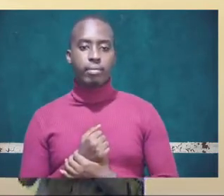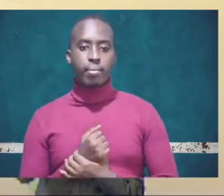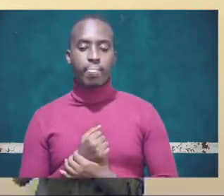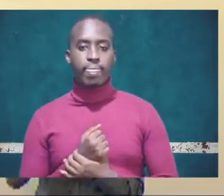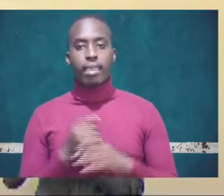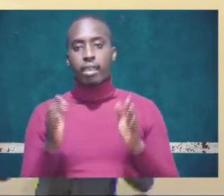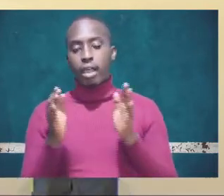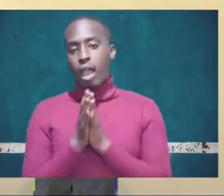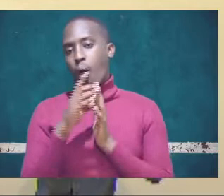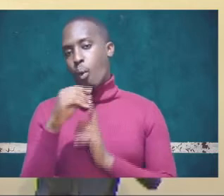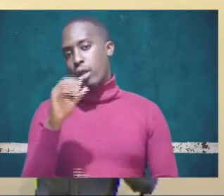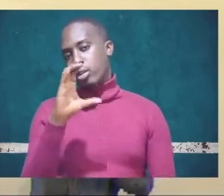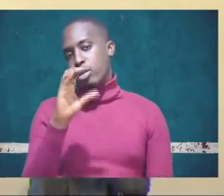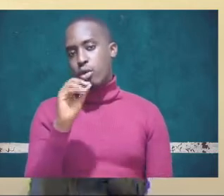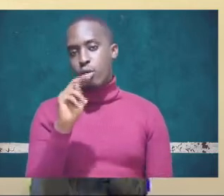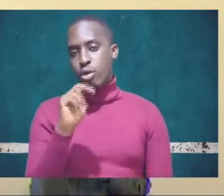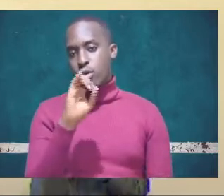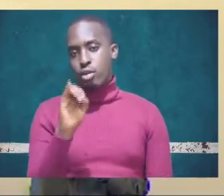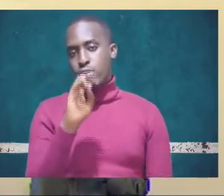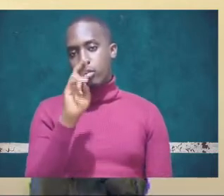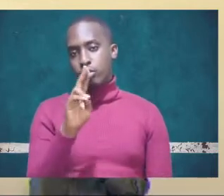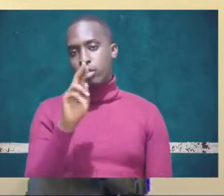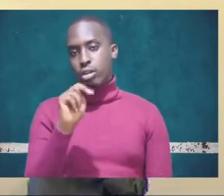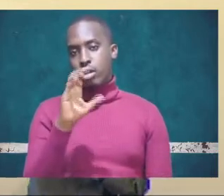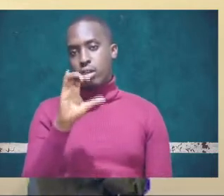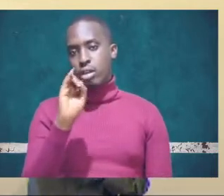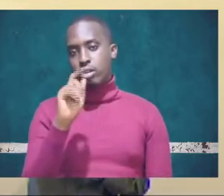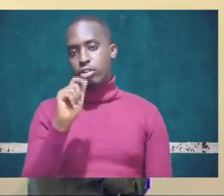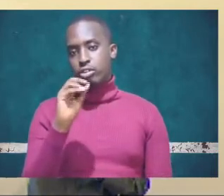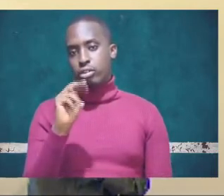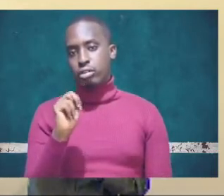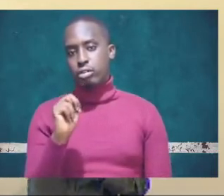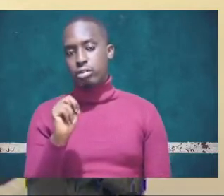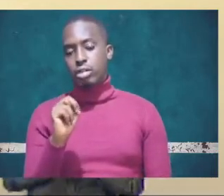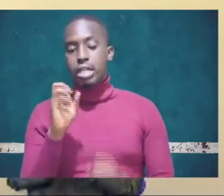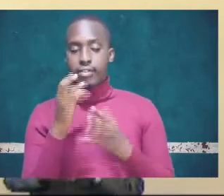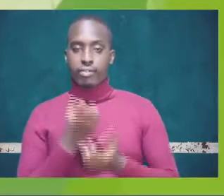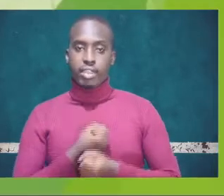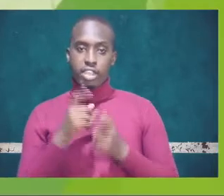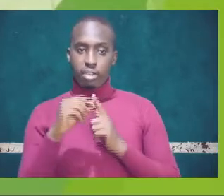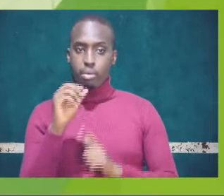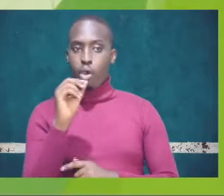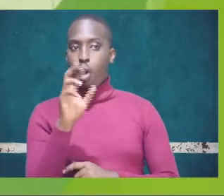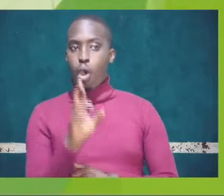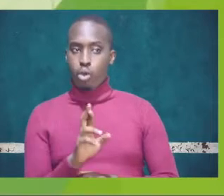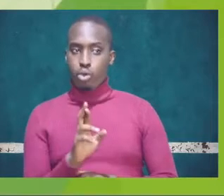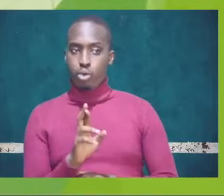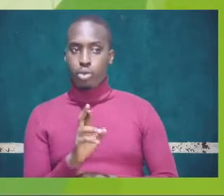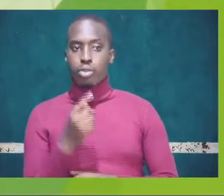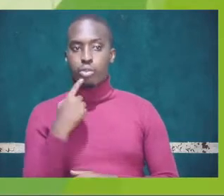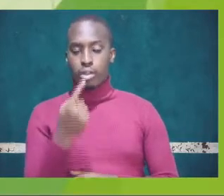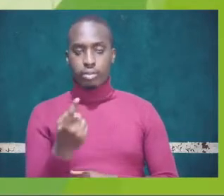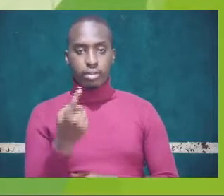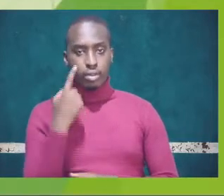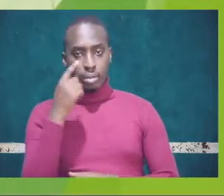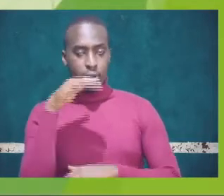The word conjunction. And whenever I have the word or, this one, we will see